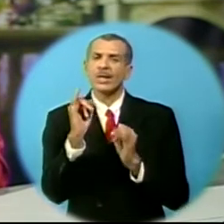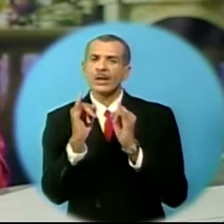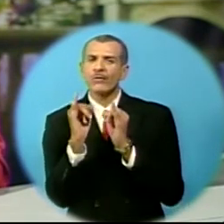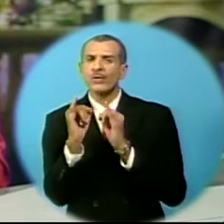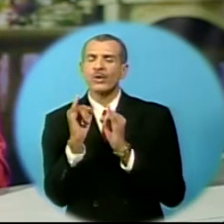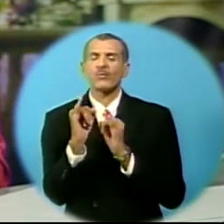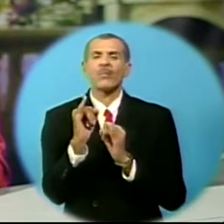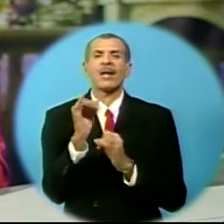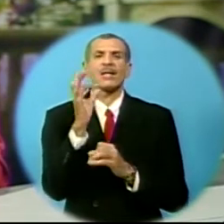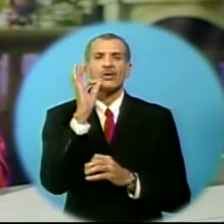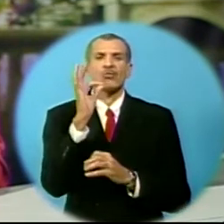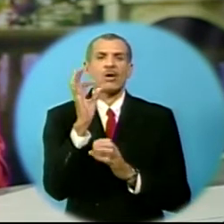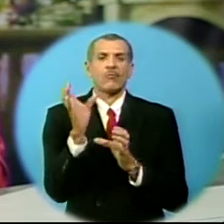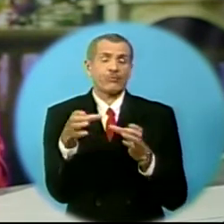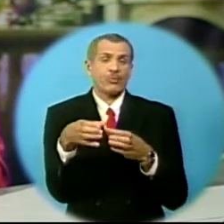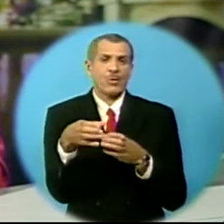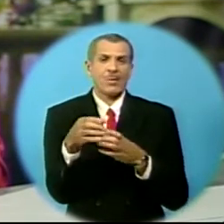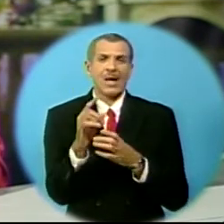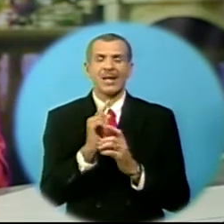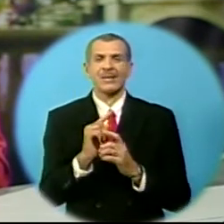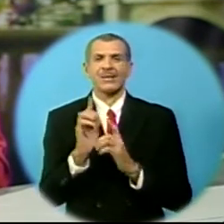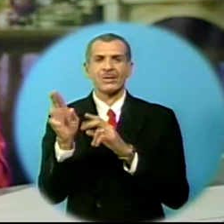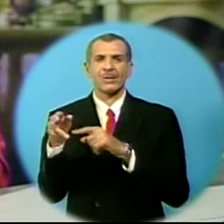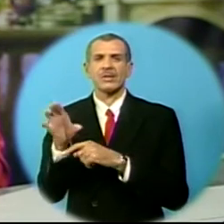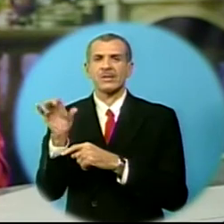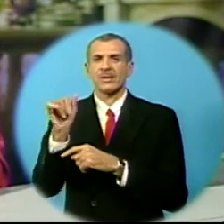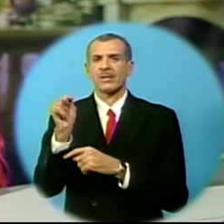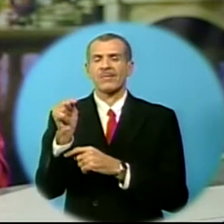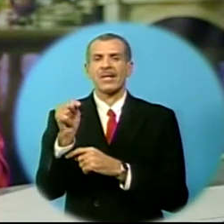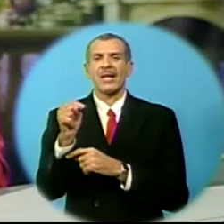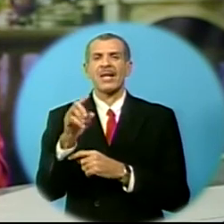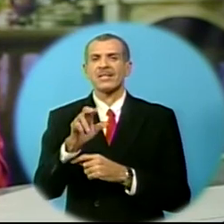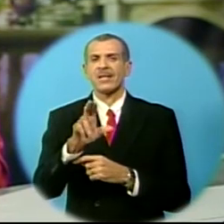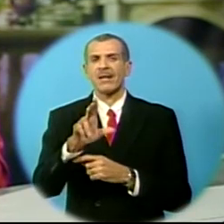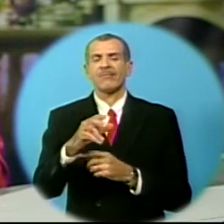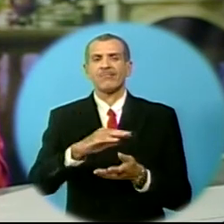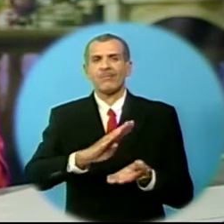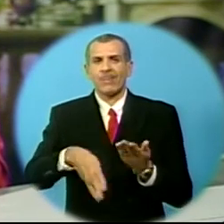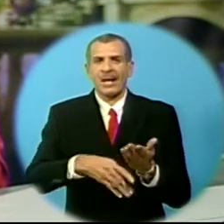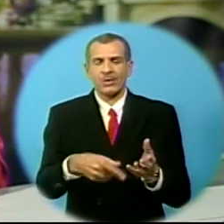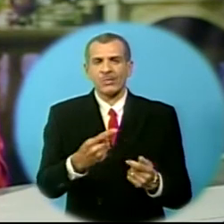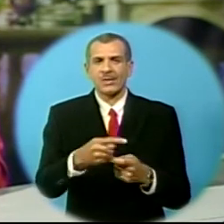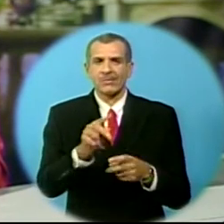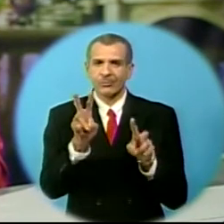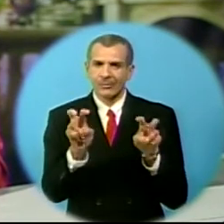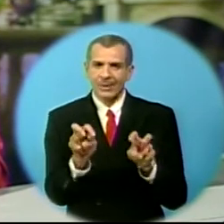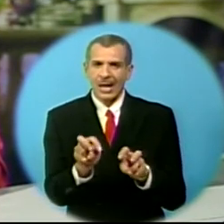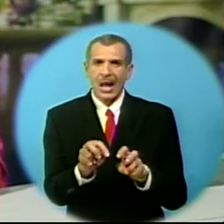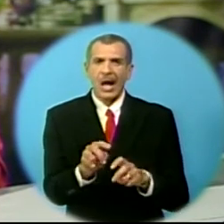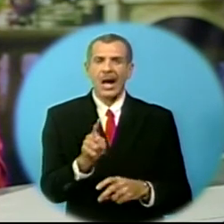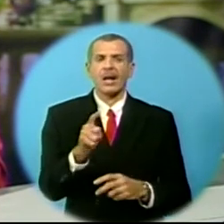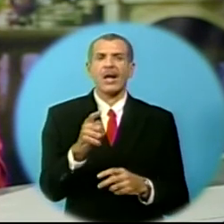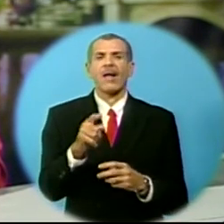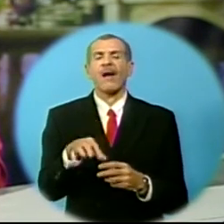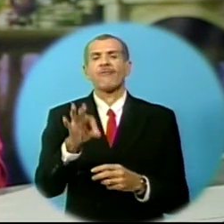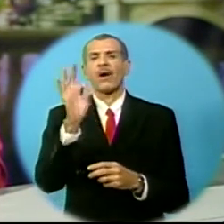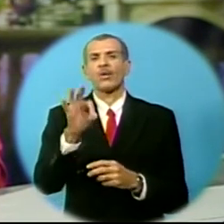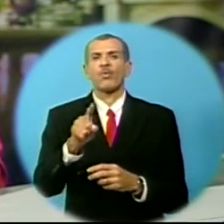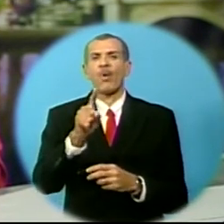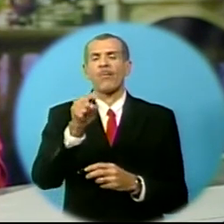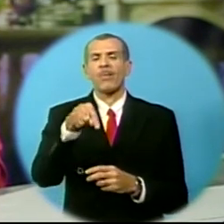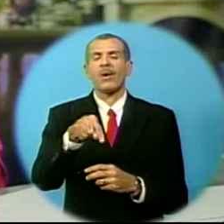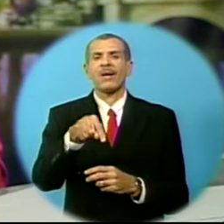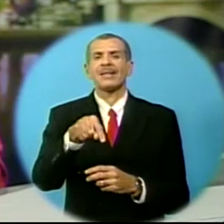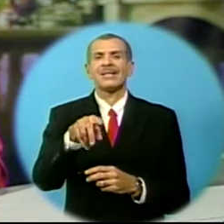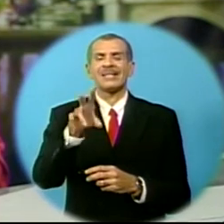squad personnel and later referred to customs. His luggage was examined and the illegal drug weighing 1.6